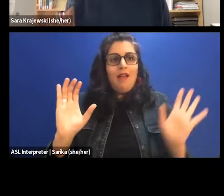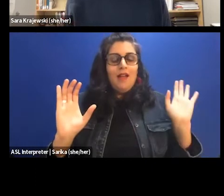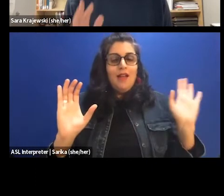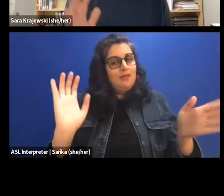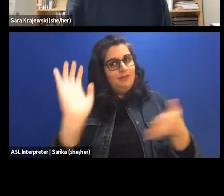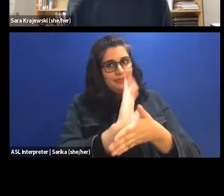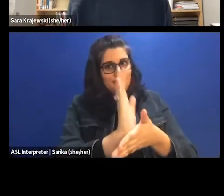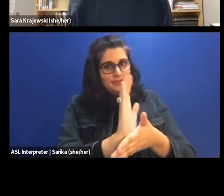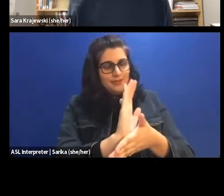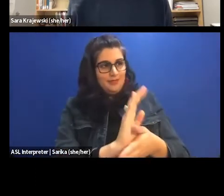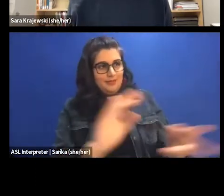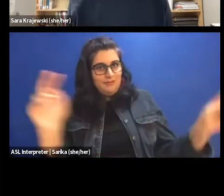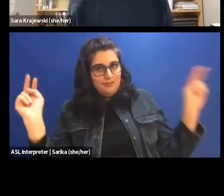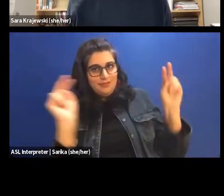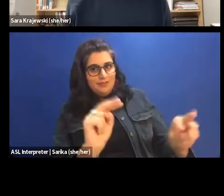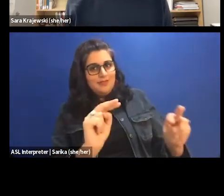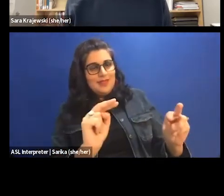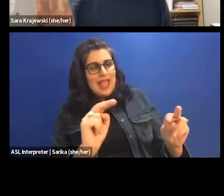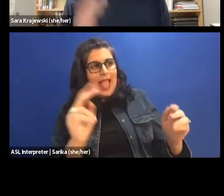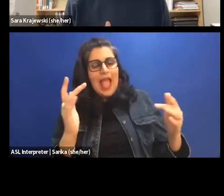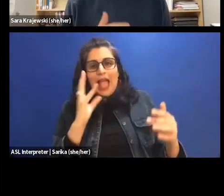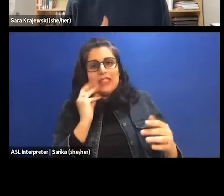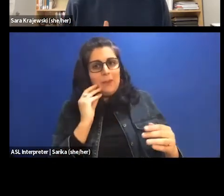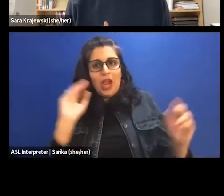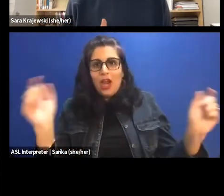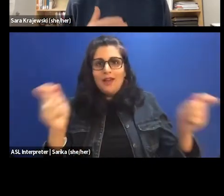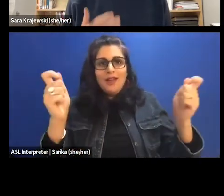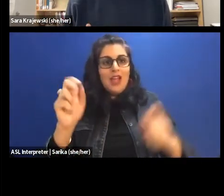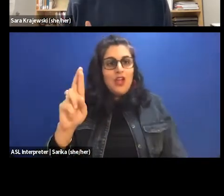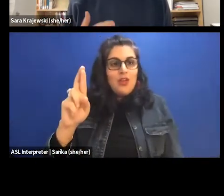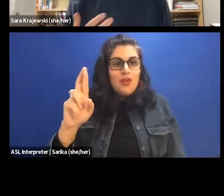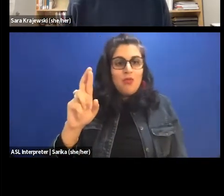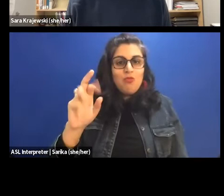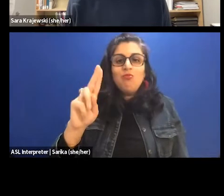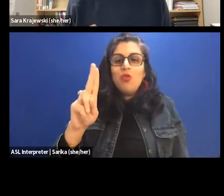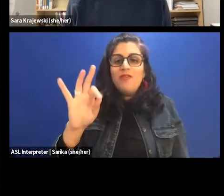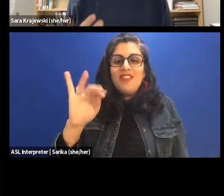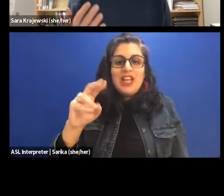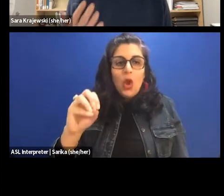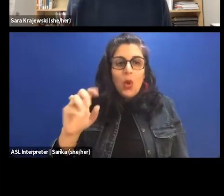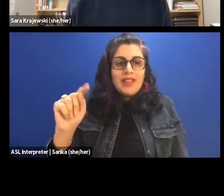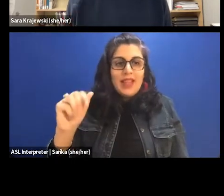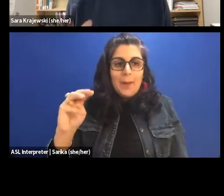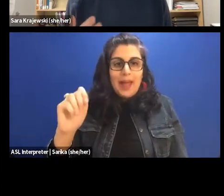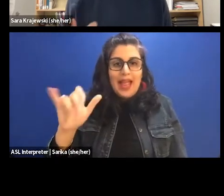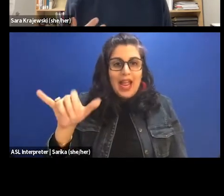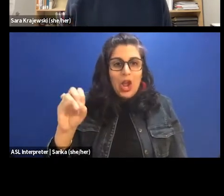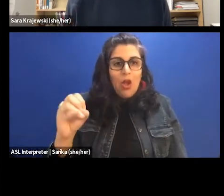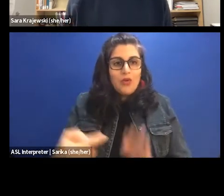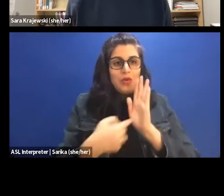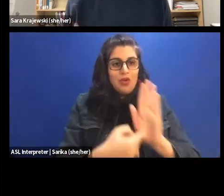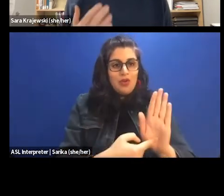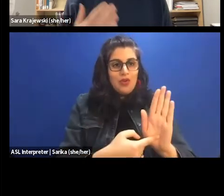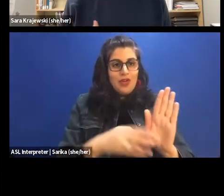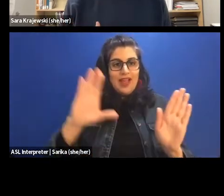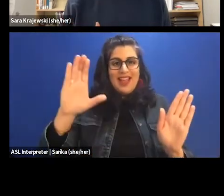to get out and experience spectacle. And Rufino Tamayo depicts the wildly popular movie star